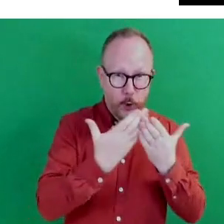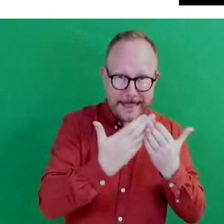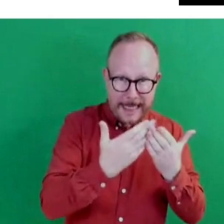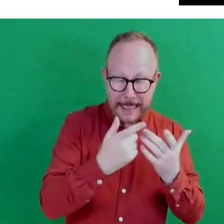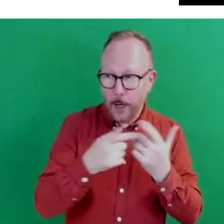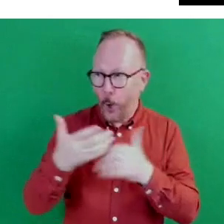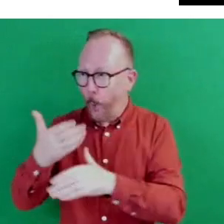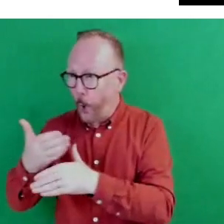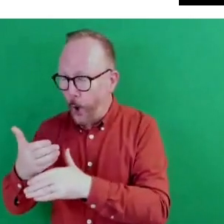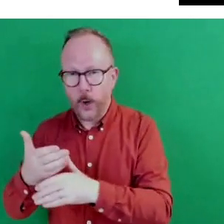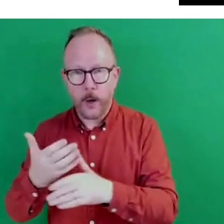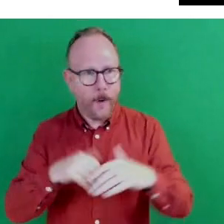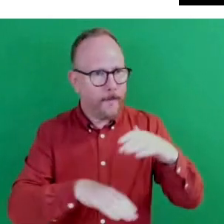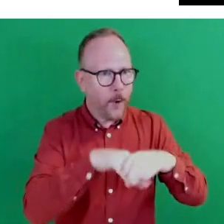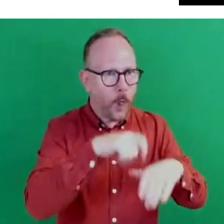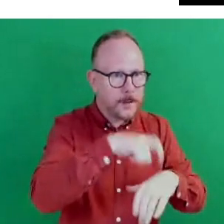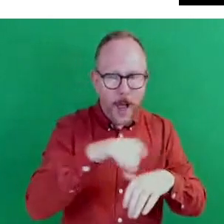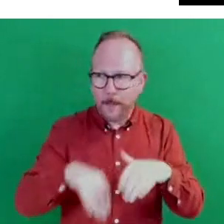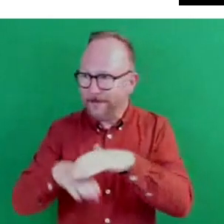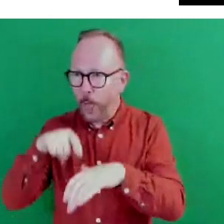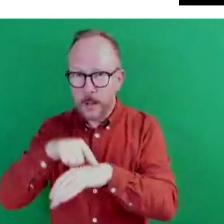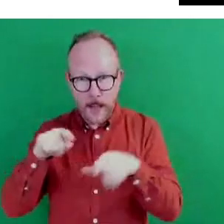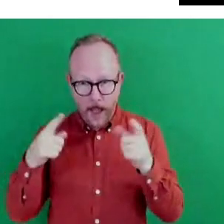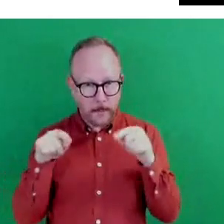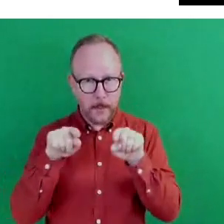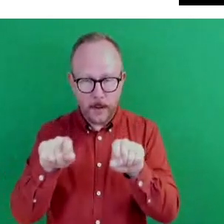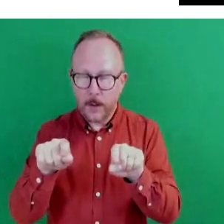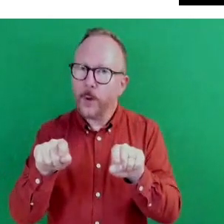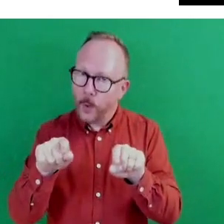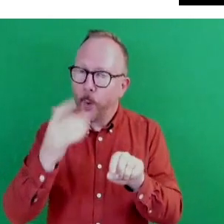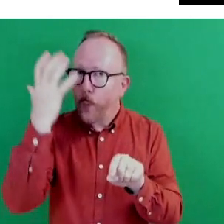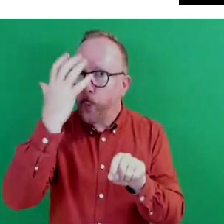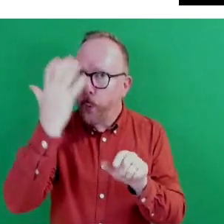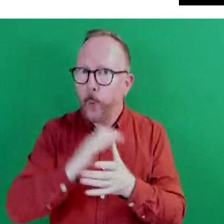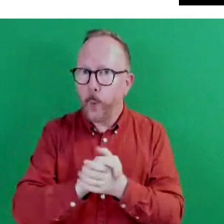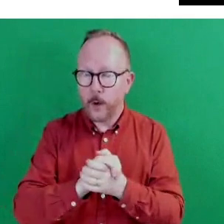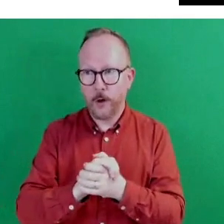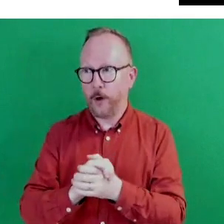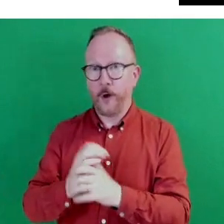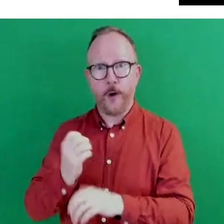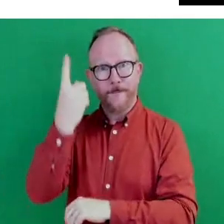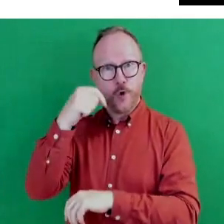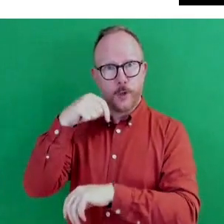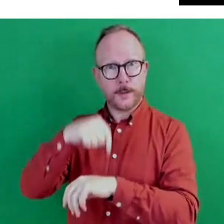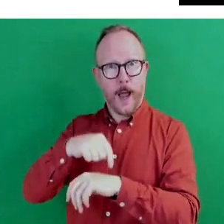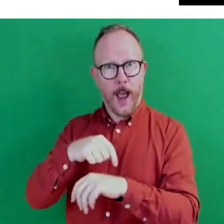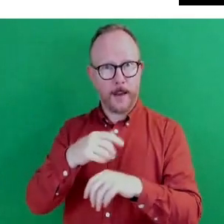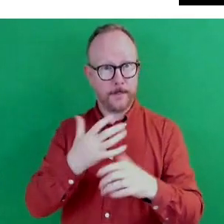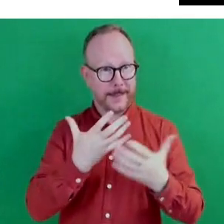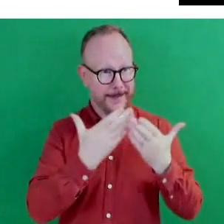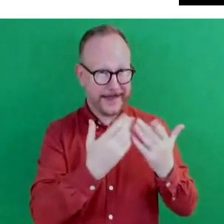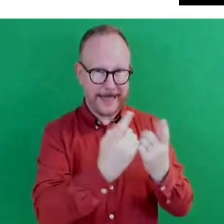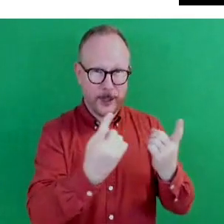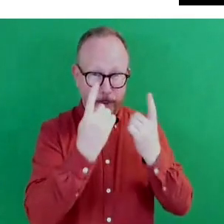and work full-time at the same time, and I guess the first time that you do start doing that university, what it looks like